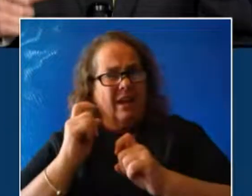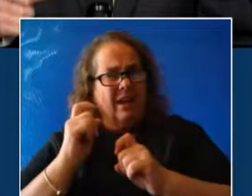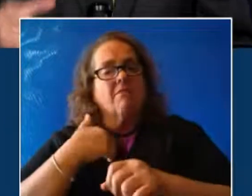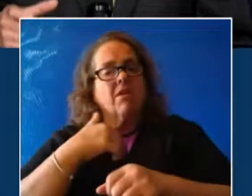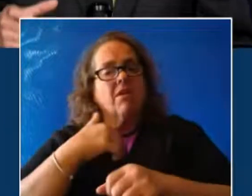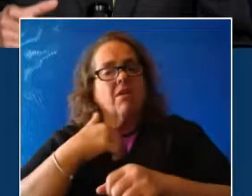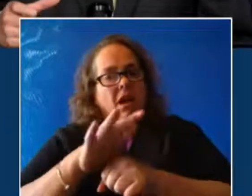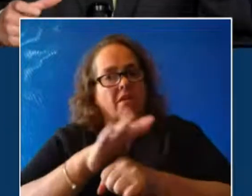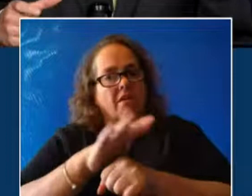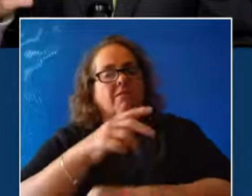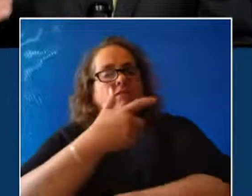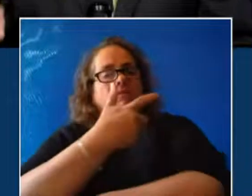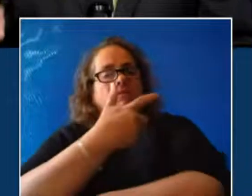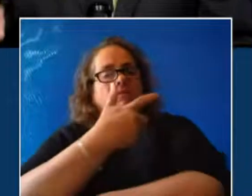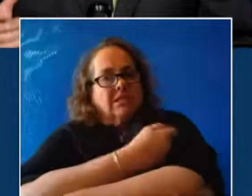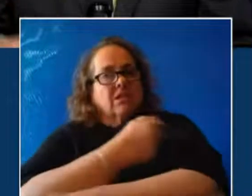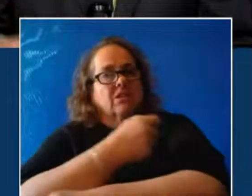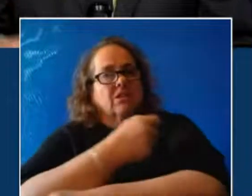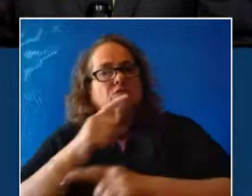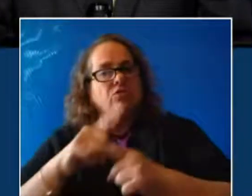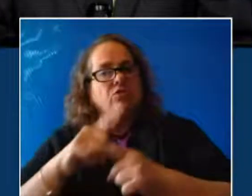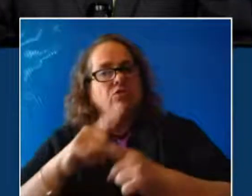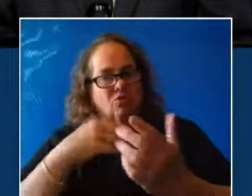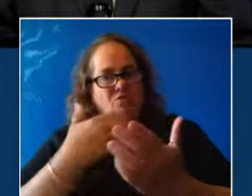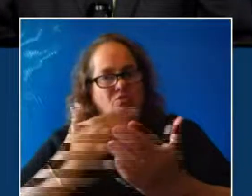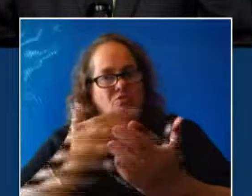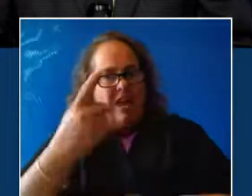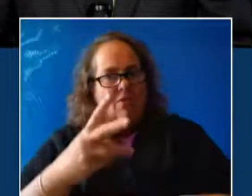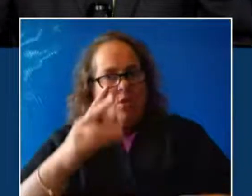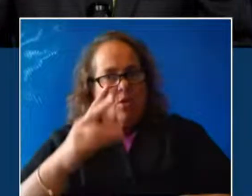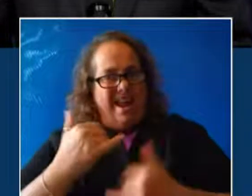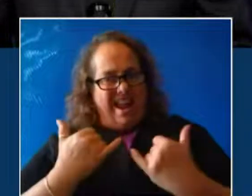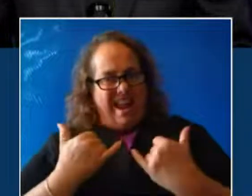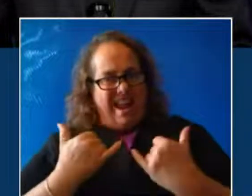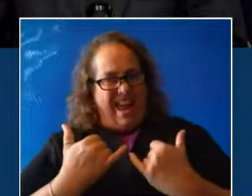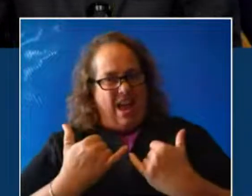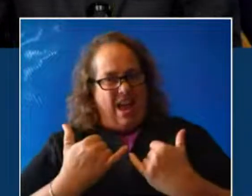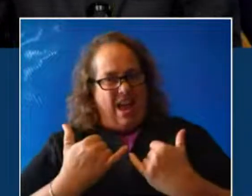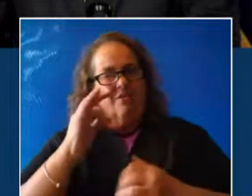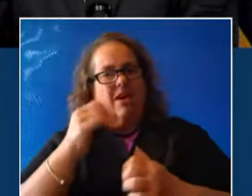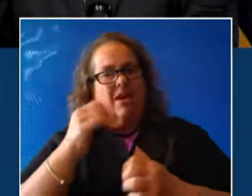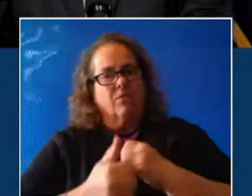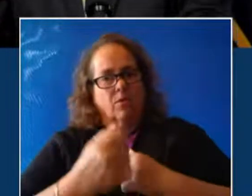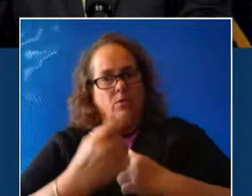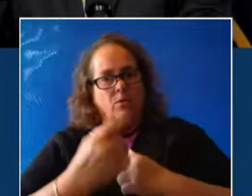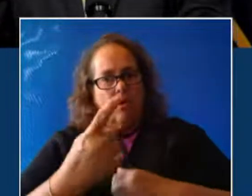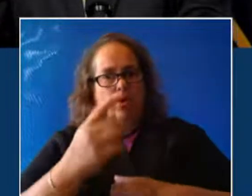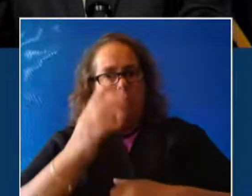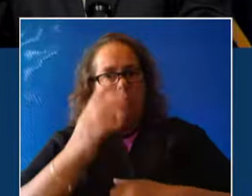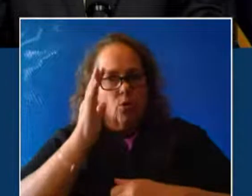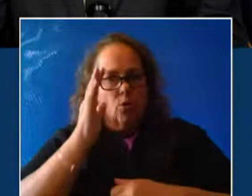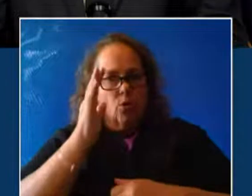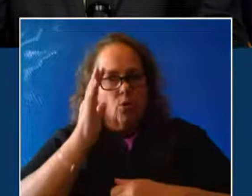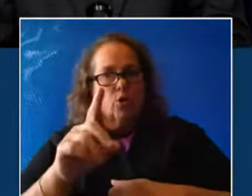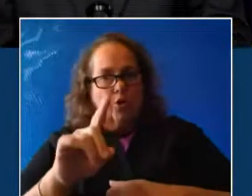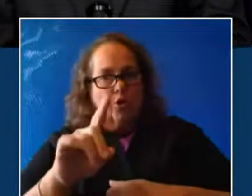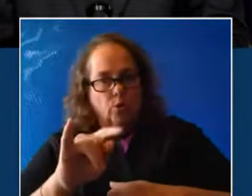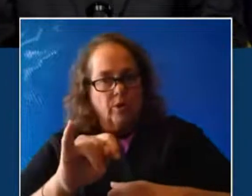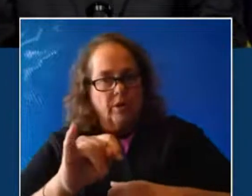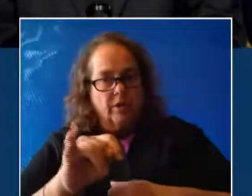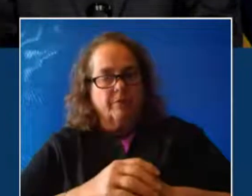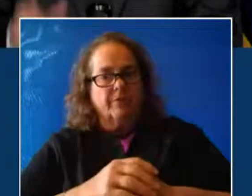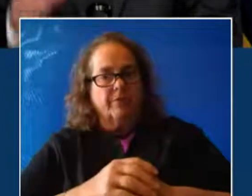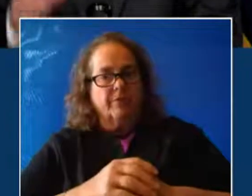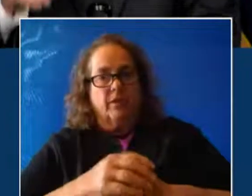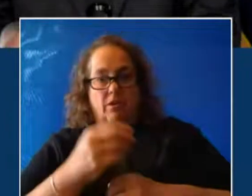get halfway there right now if everybody would get out there and would sign up. A couple of things